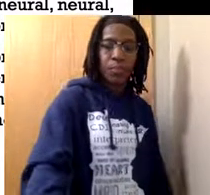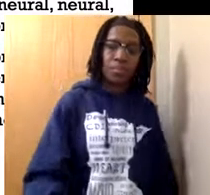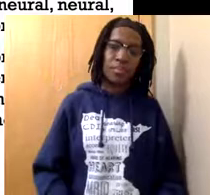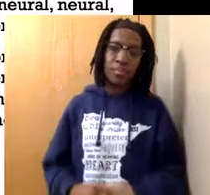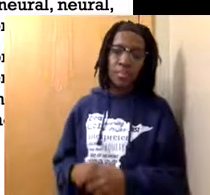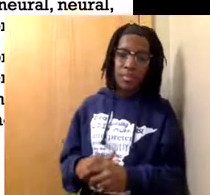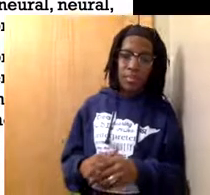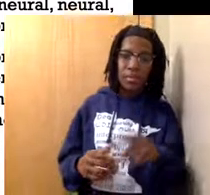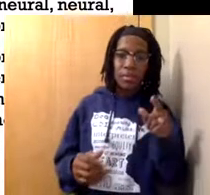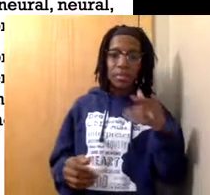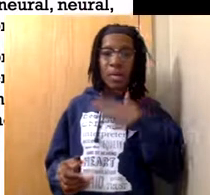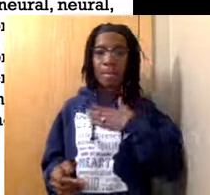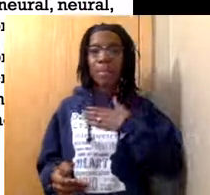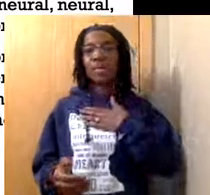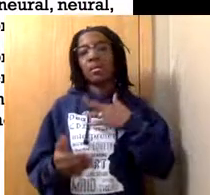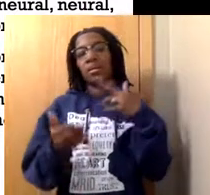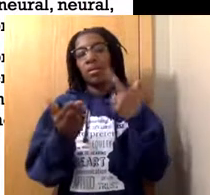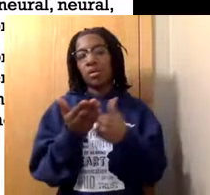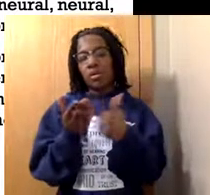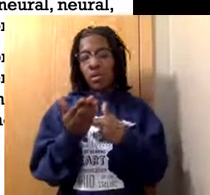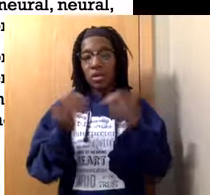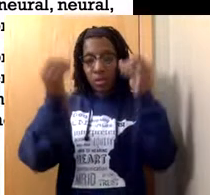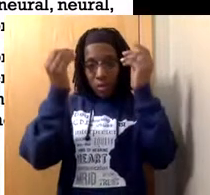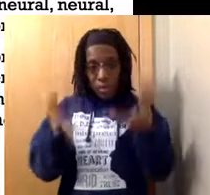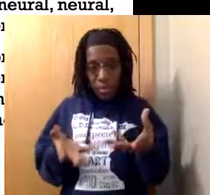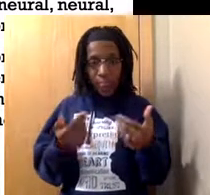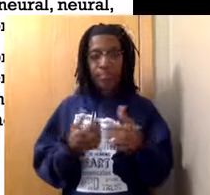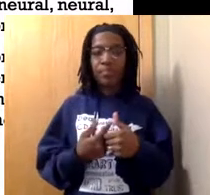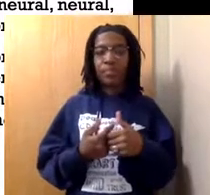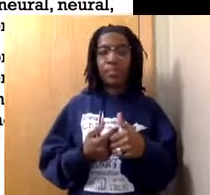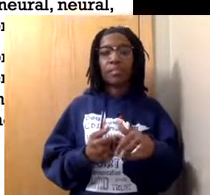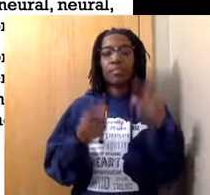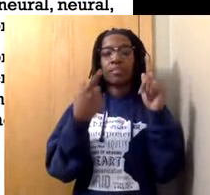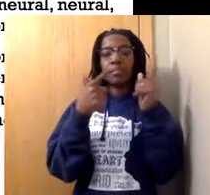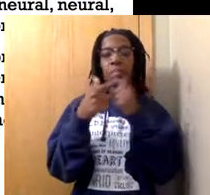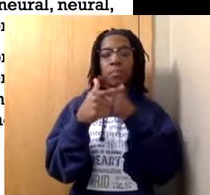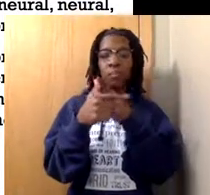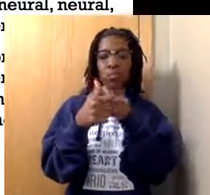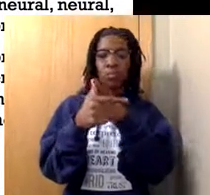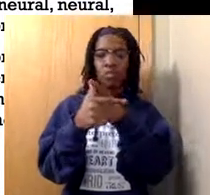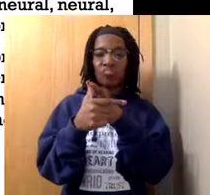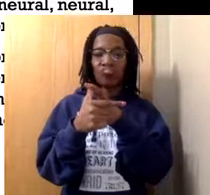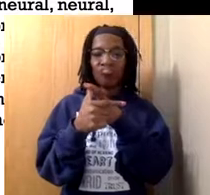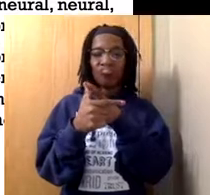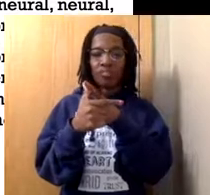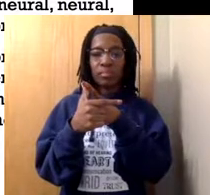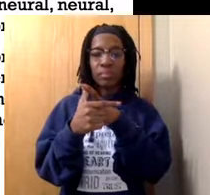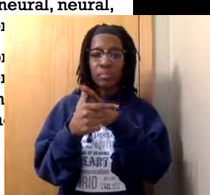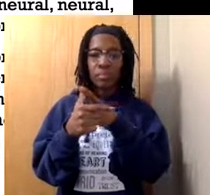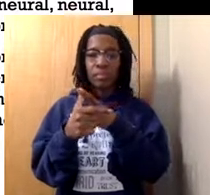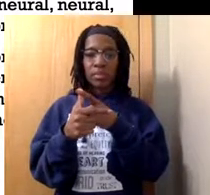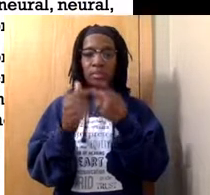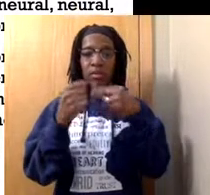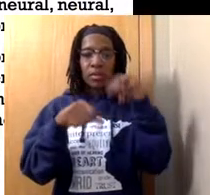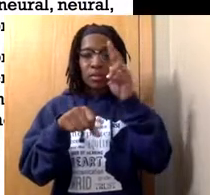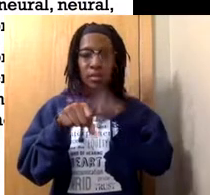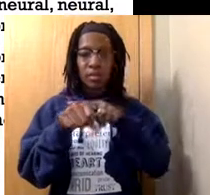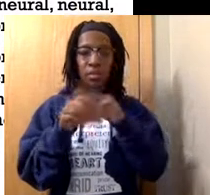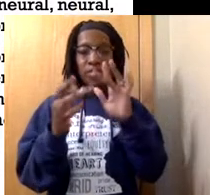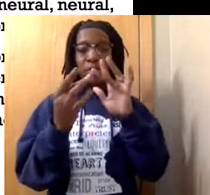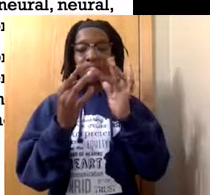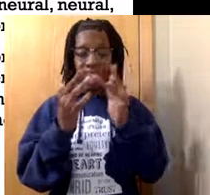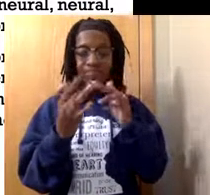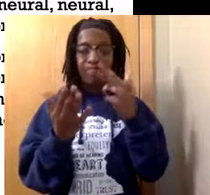Here are my resources I recommended. Wash your hands. The first resource is the National